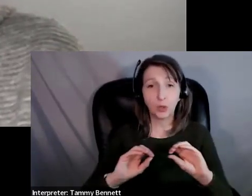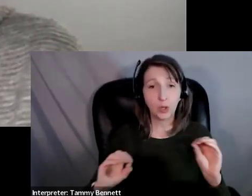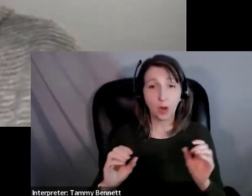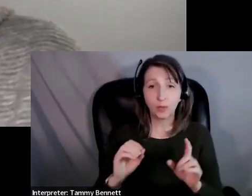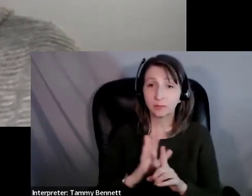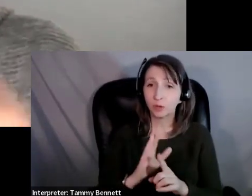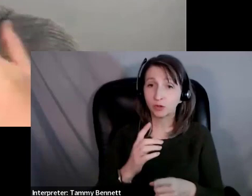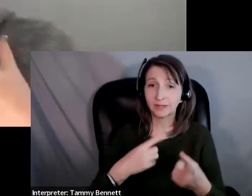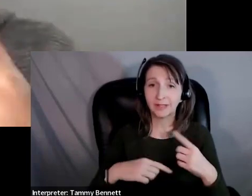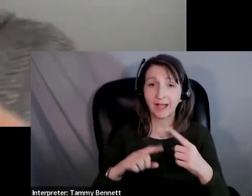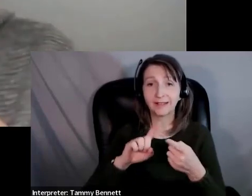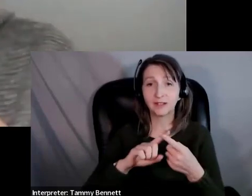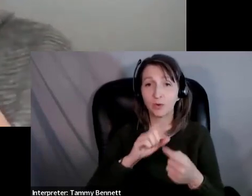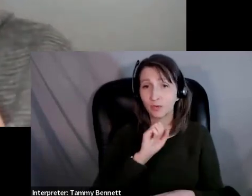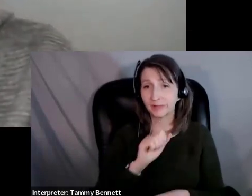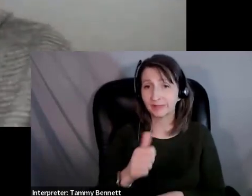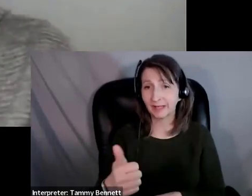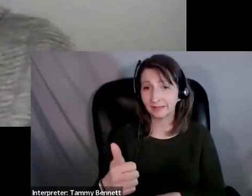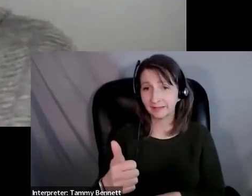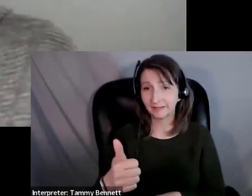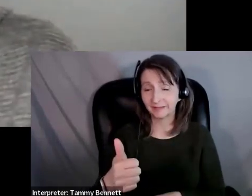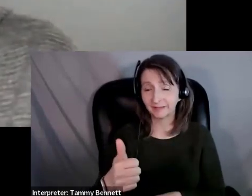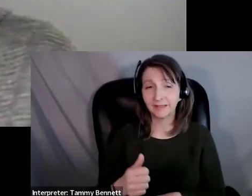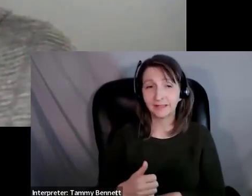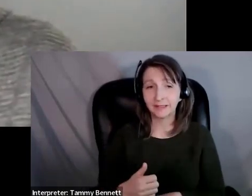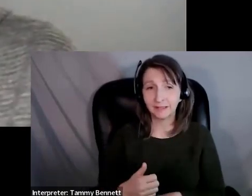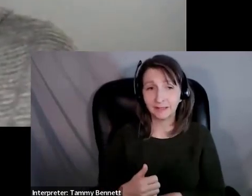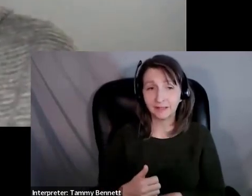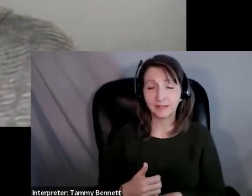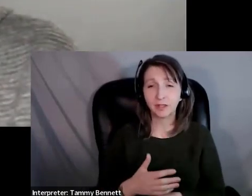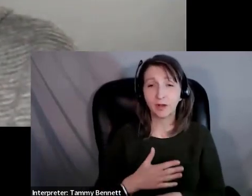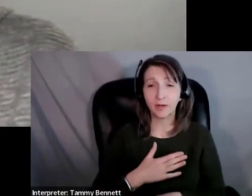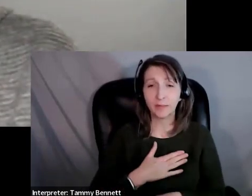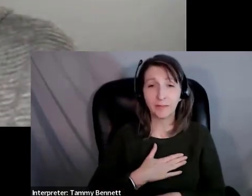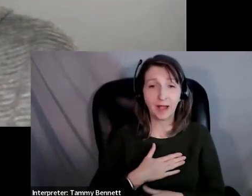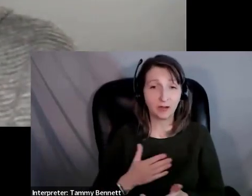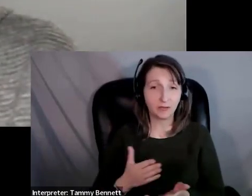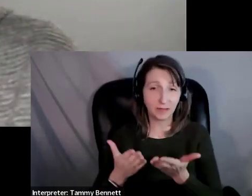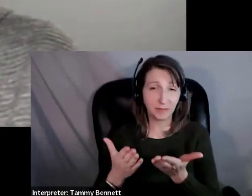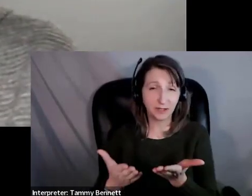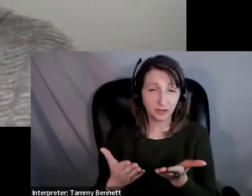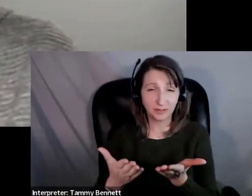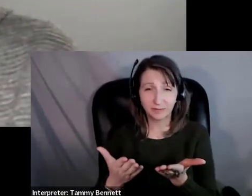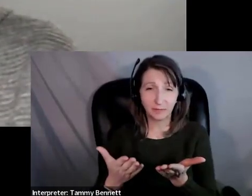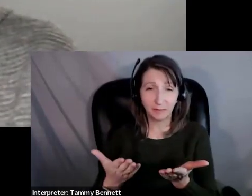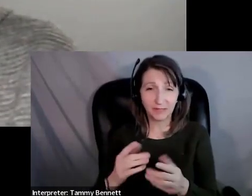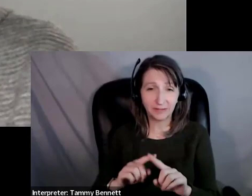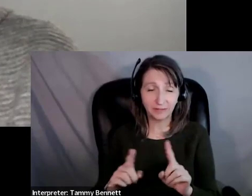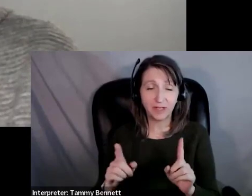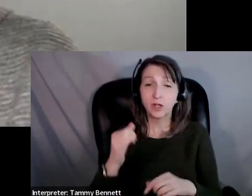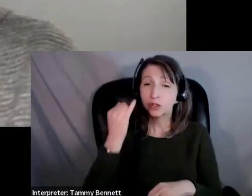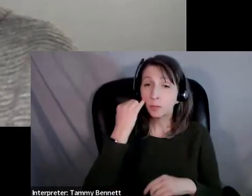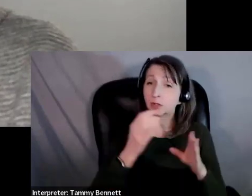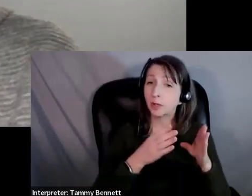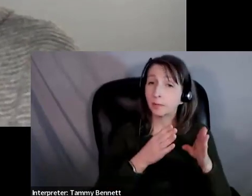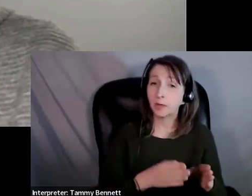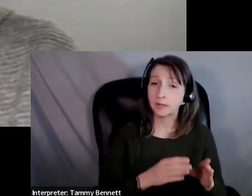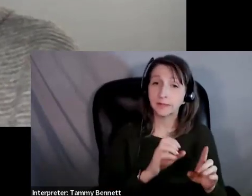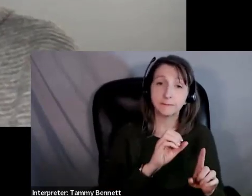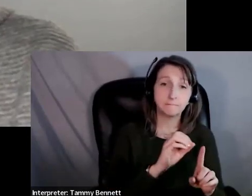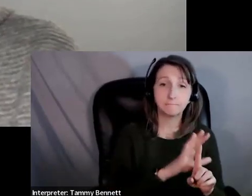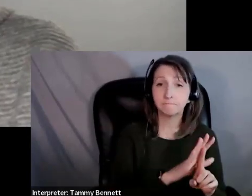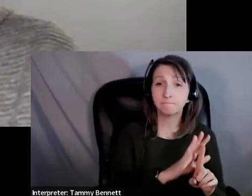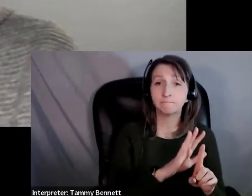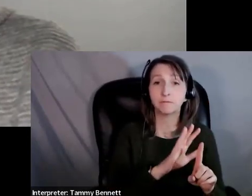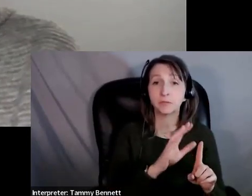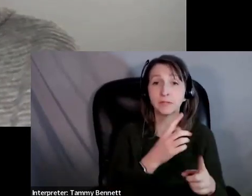So again, my recommendation might be a little bit more skewed. Um, maybe if a child is exposed to sign language, you know, right out of the gate from